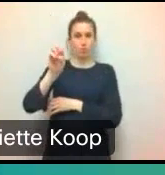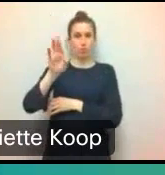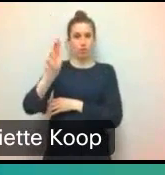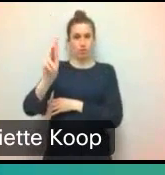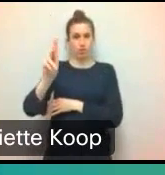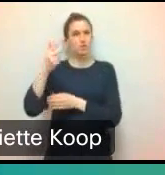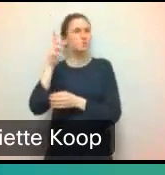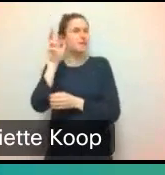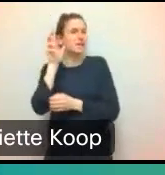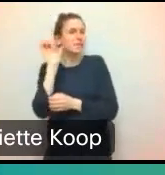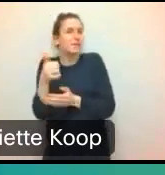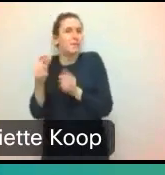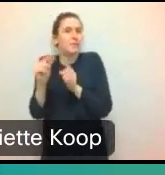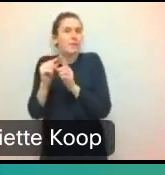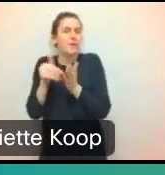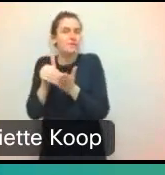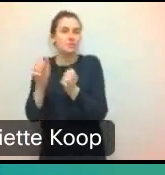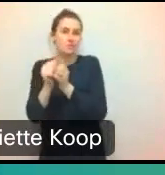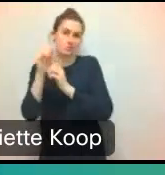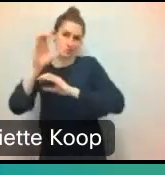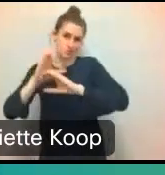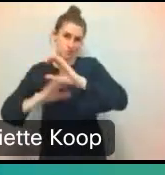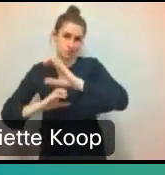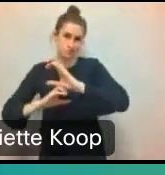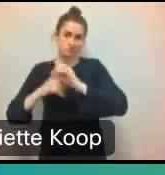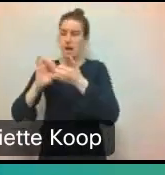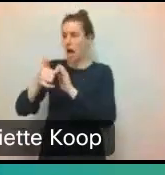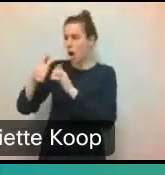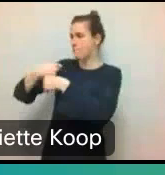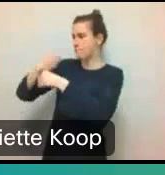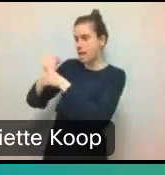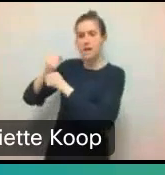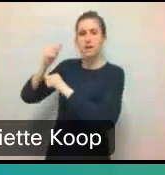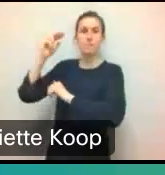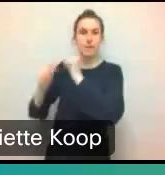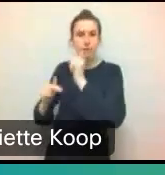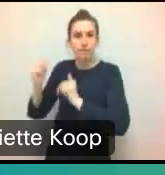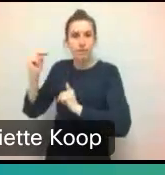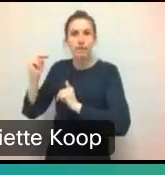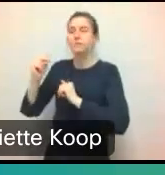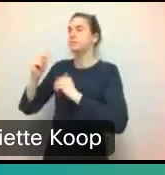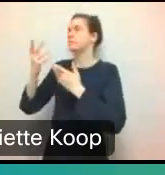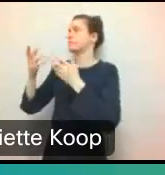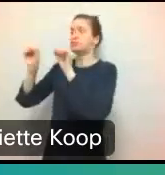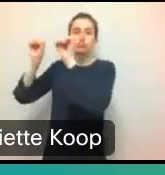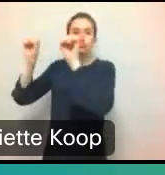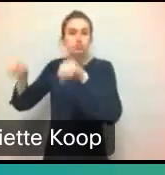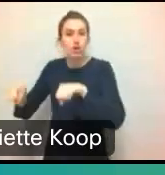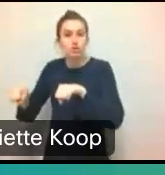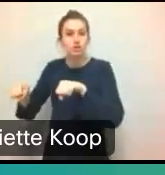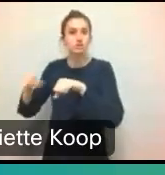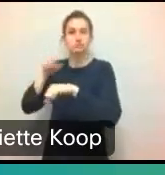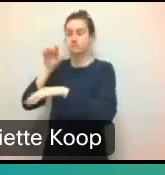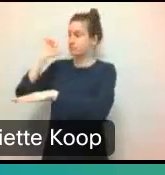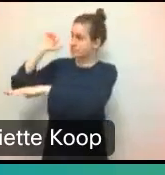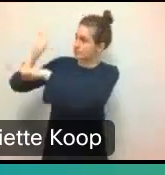construction, and you know, we talk about the framework of a building. It's either a structure that's, you know, we set up the structure and